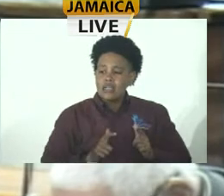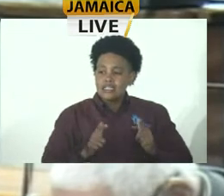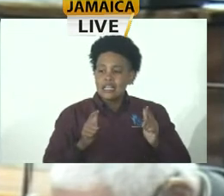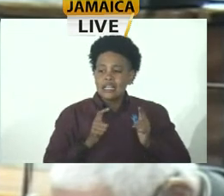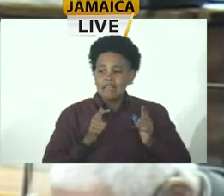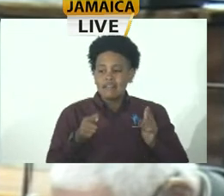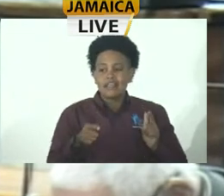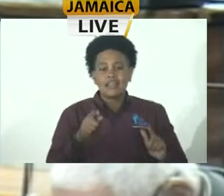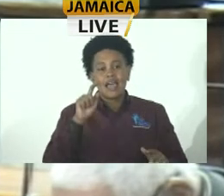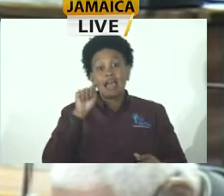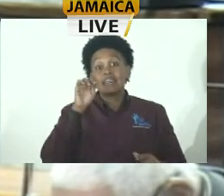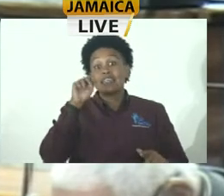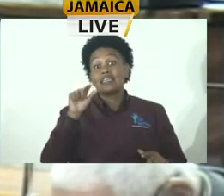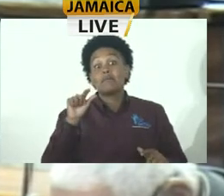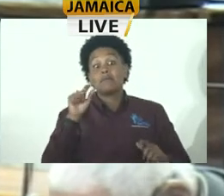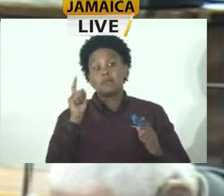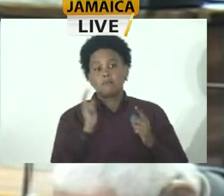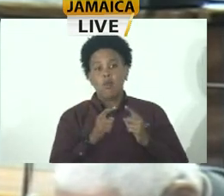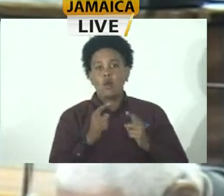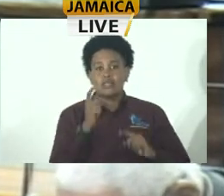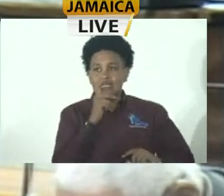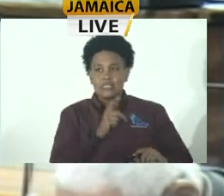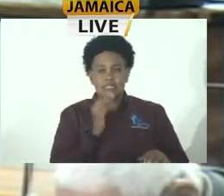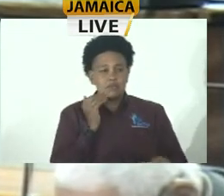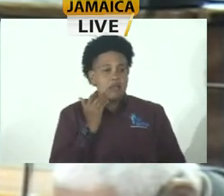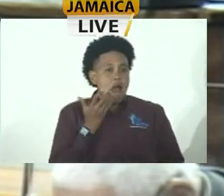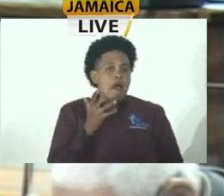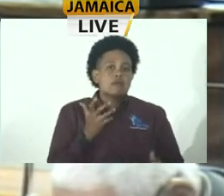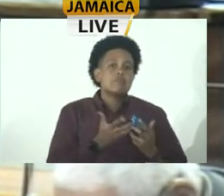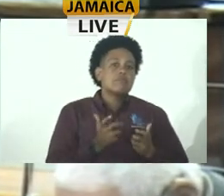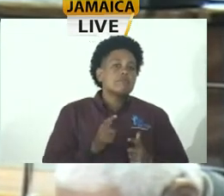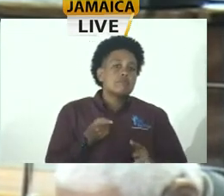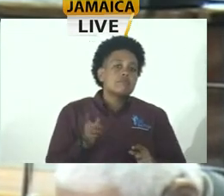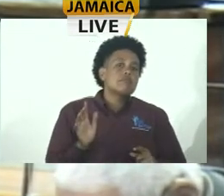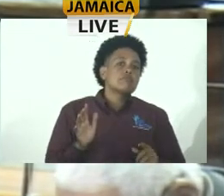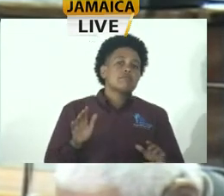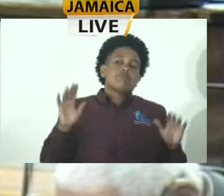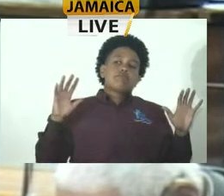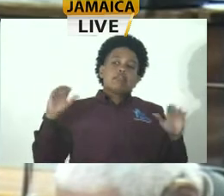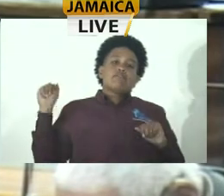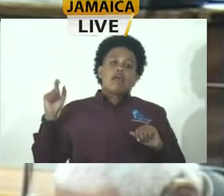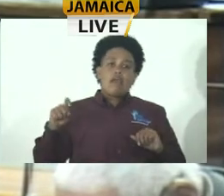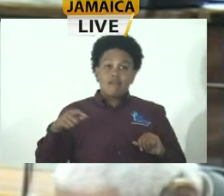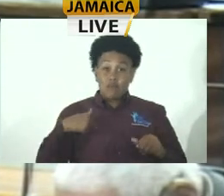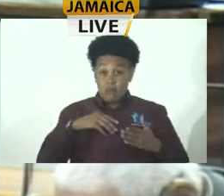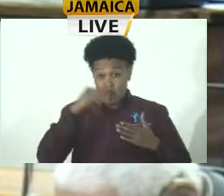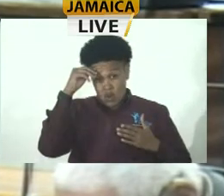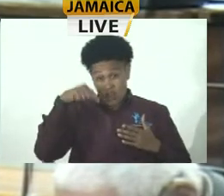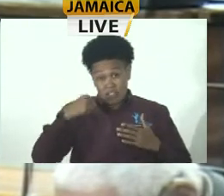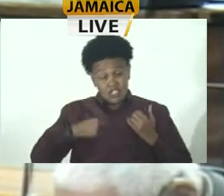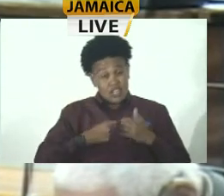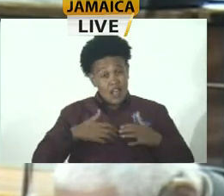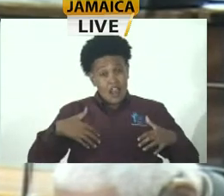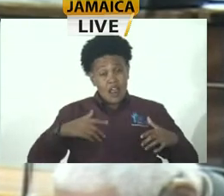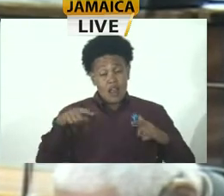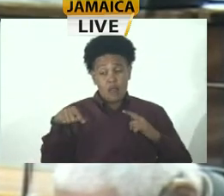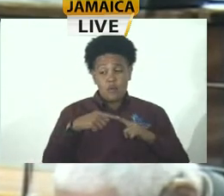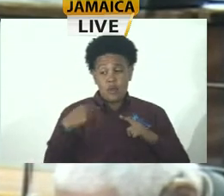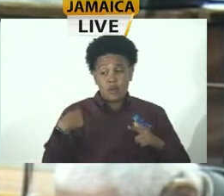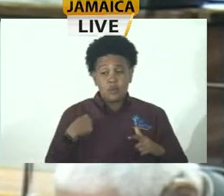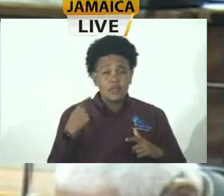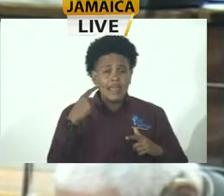point madam speaker if we haven't learned anything from this year it is that when we hear